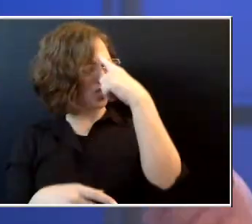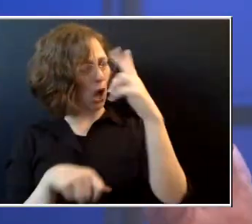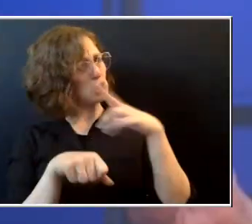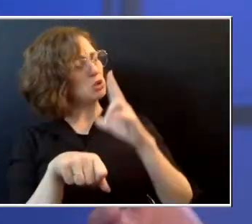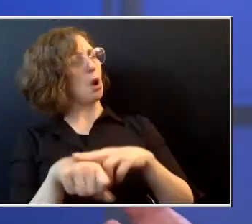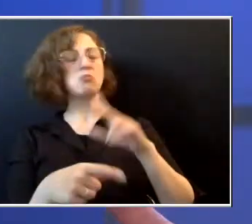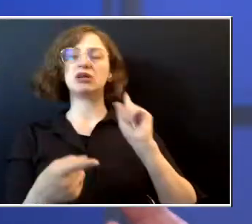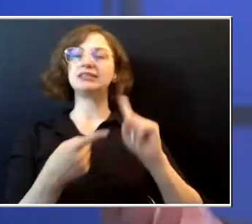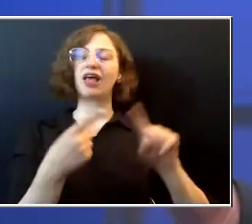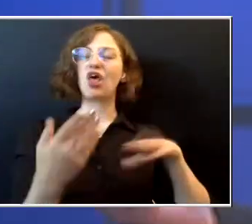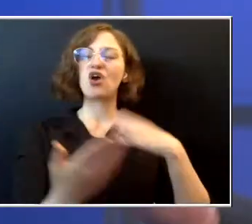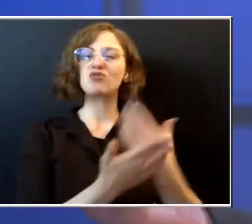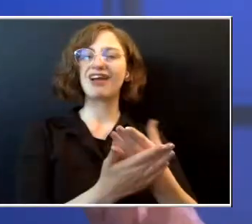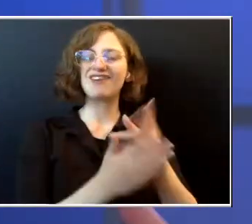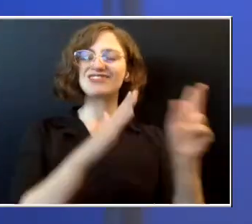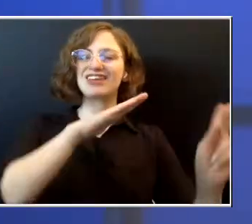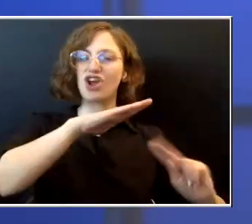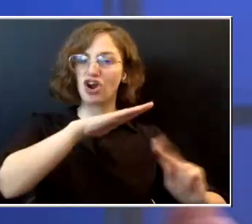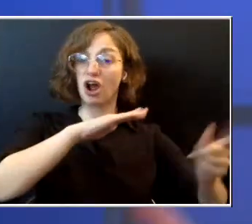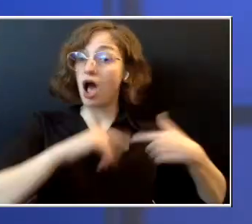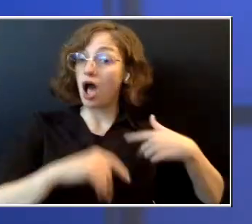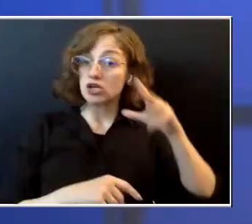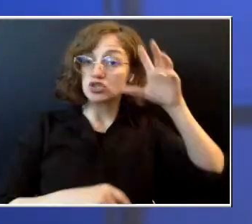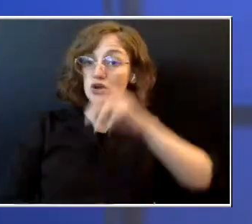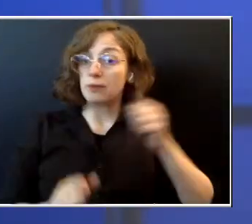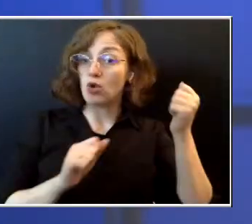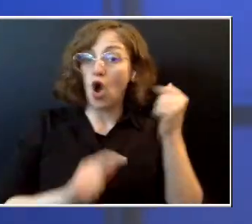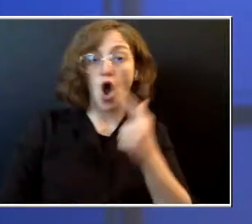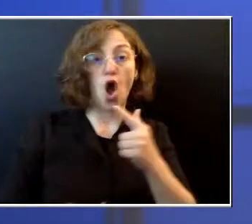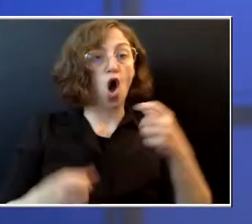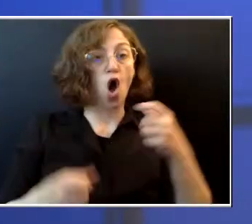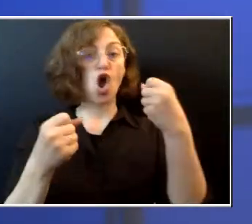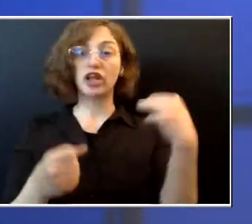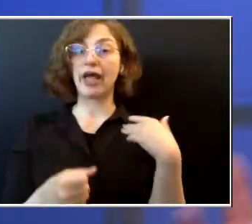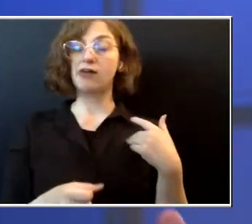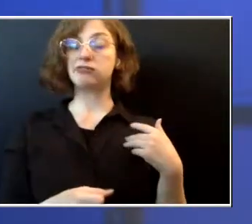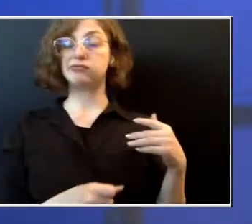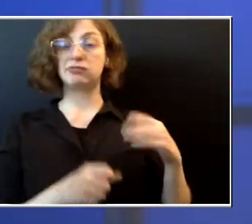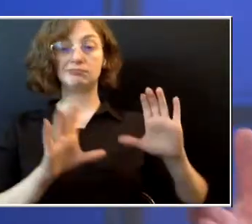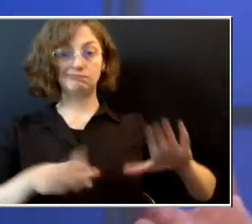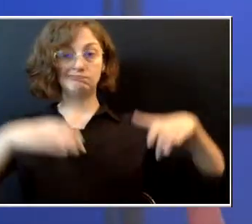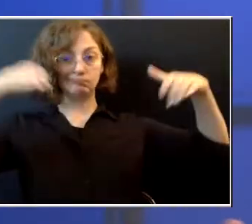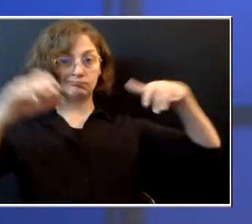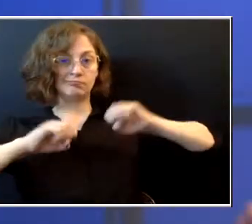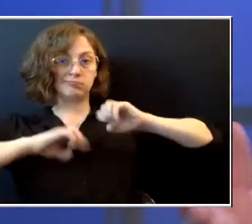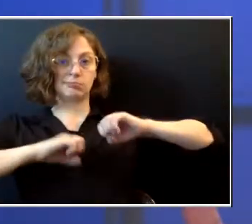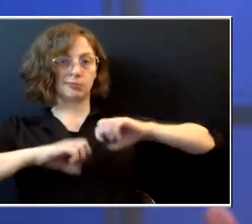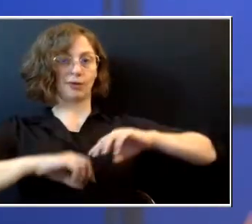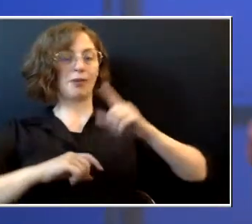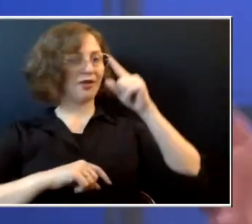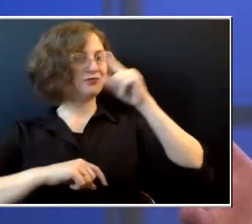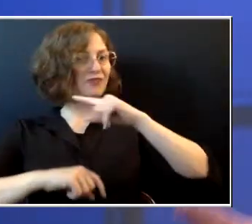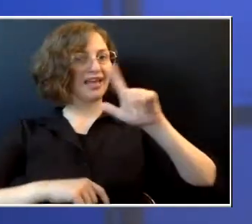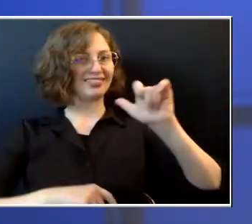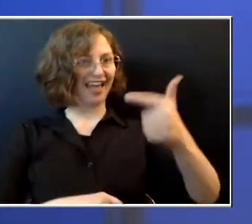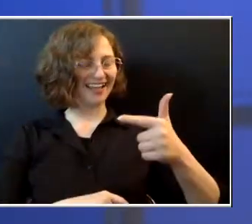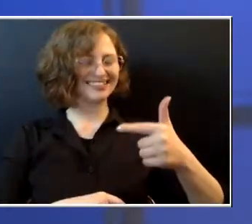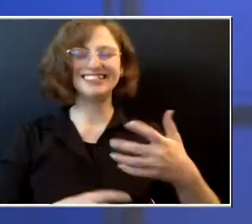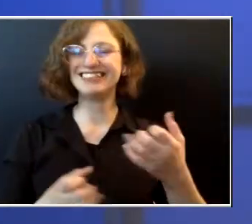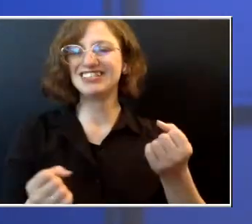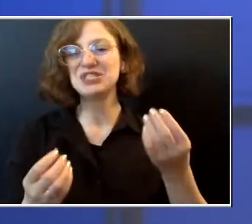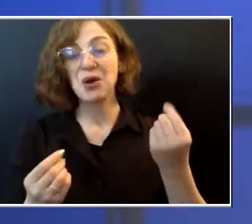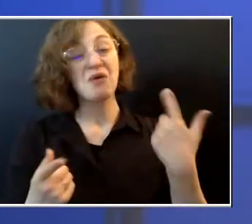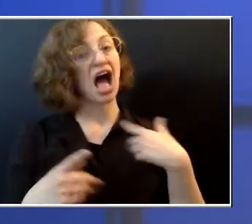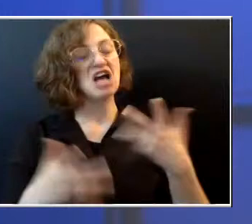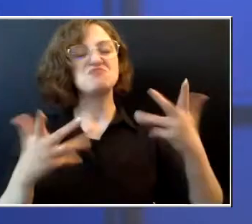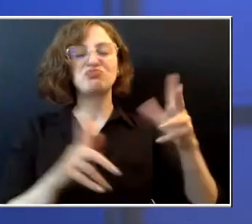station wagon I saw on the road had fake legs in the back, but that was just my family. So I've been exposed to healthcare and rehabilitation and that aspect